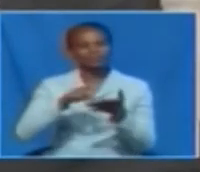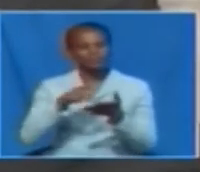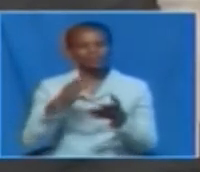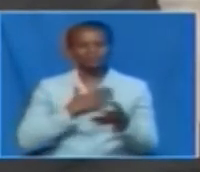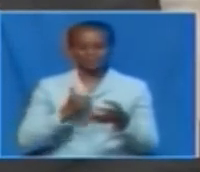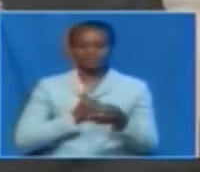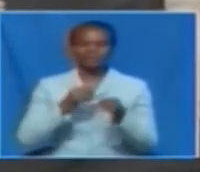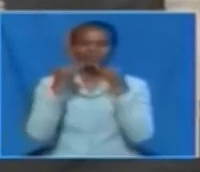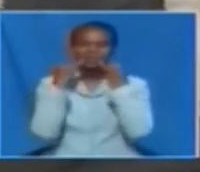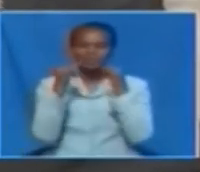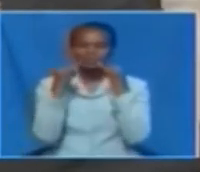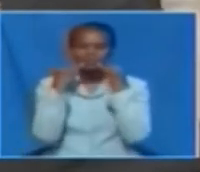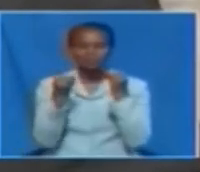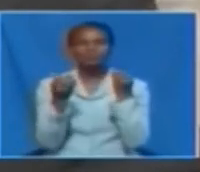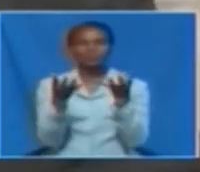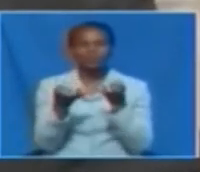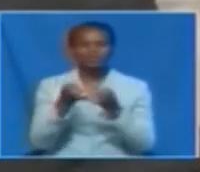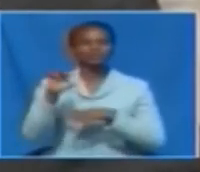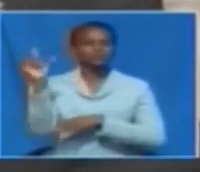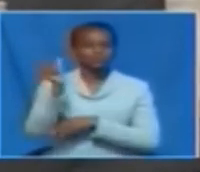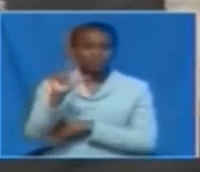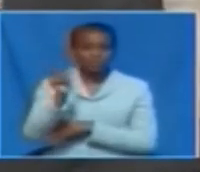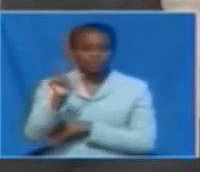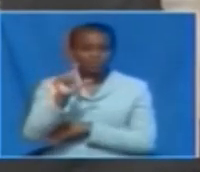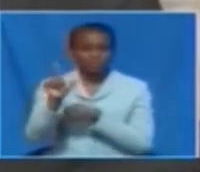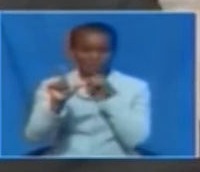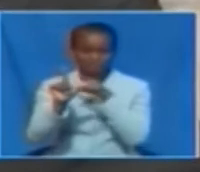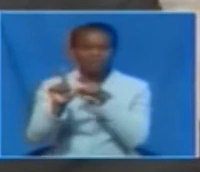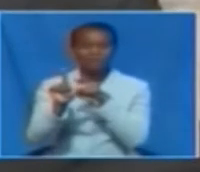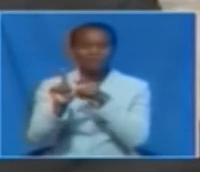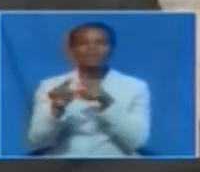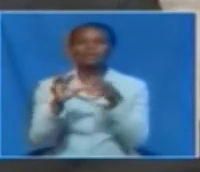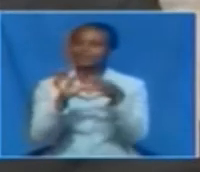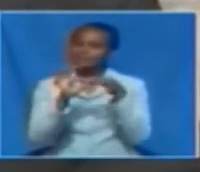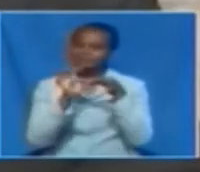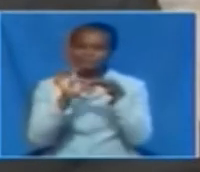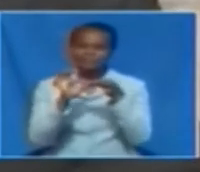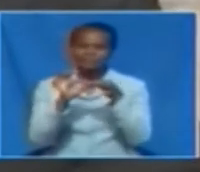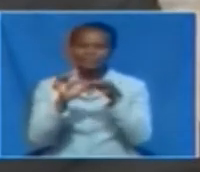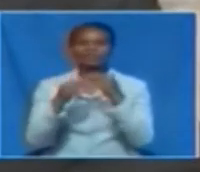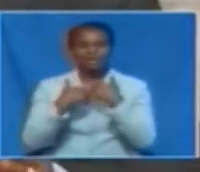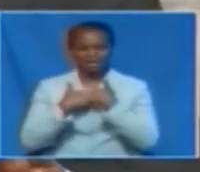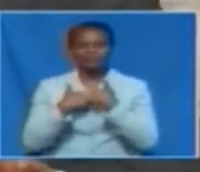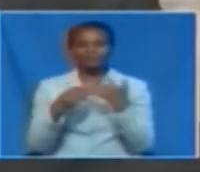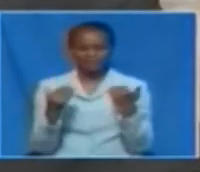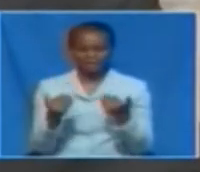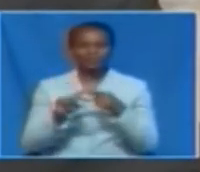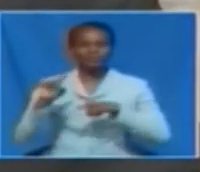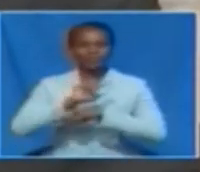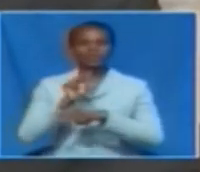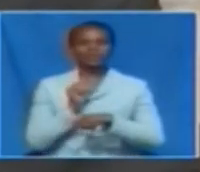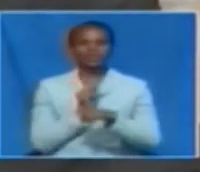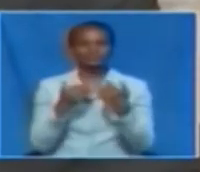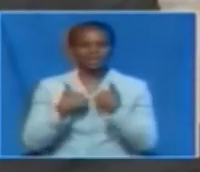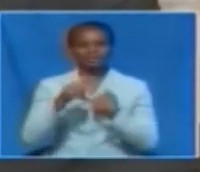to confirm that the Movement for Multi-Party Democracy is more united today than it has ever been before. We are 55 people